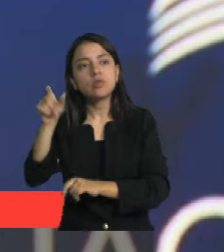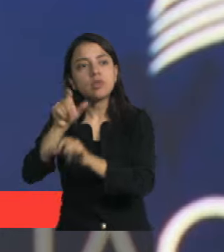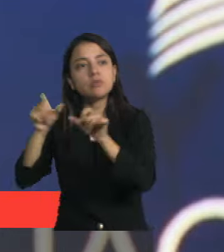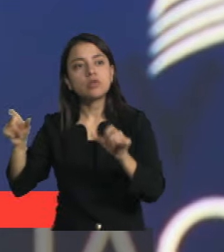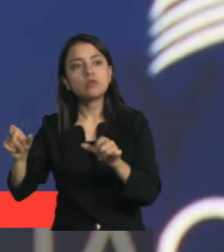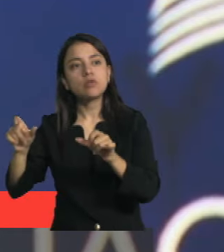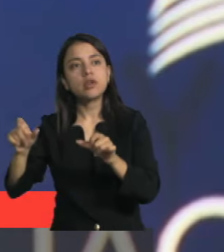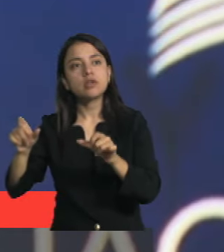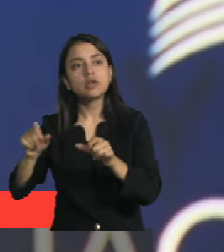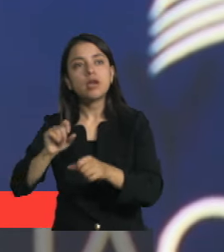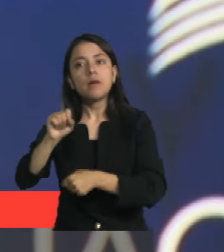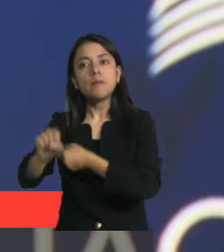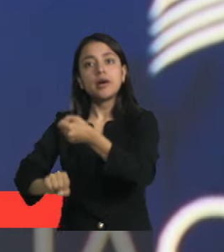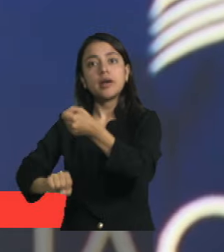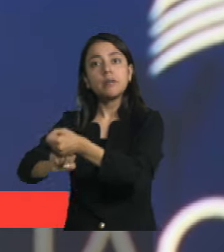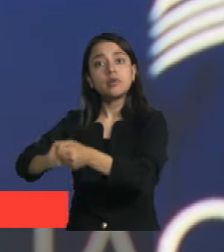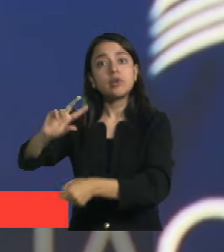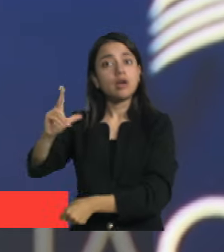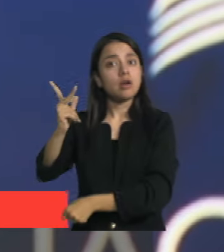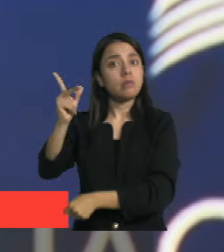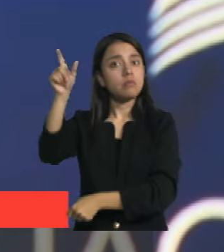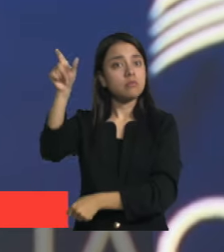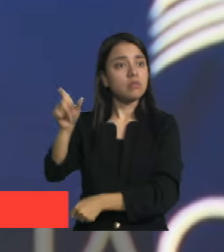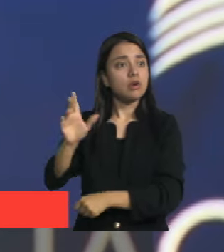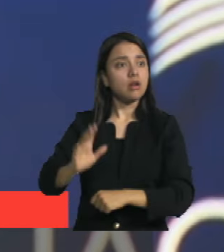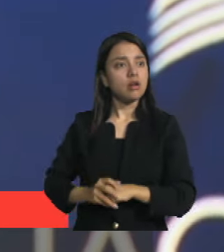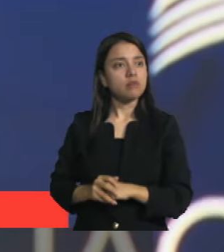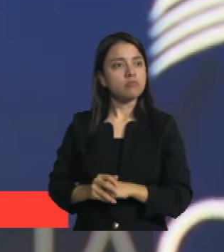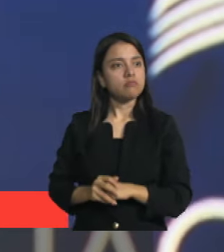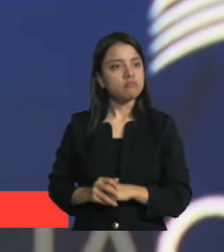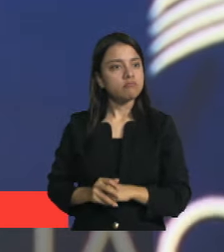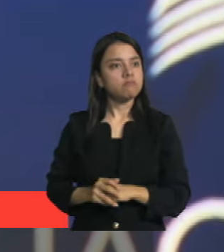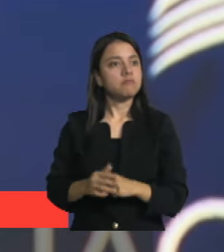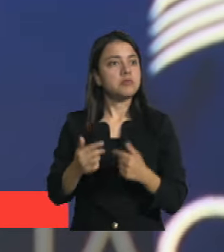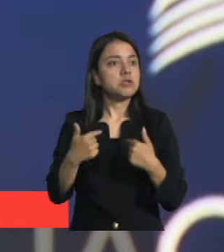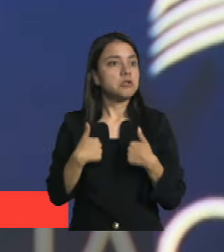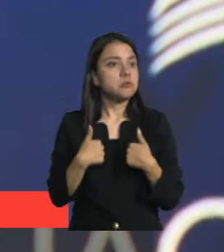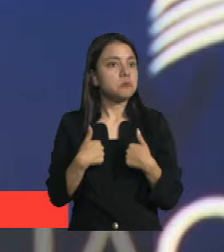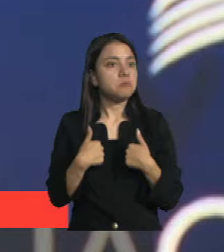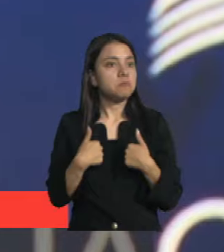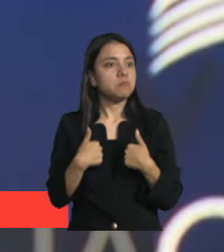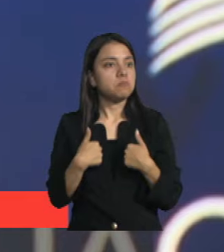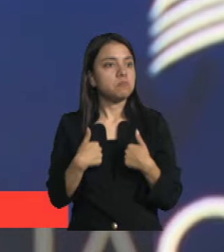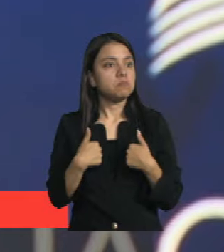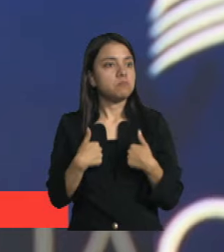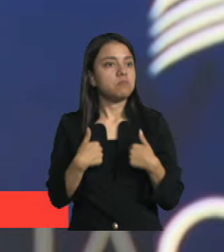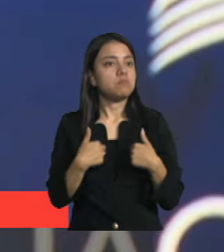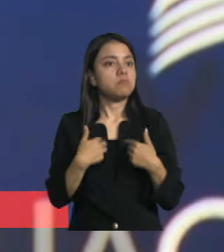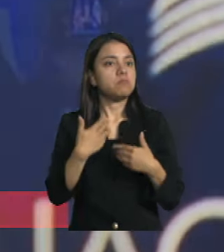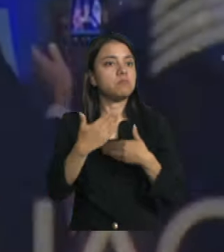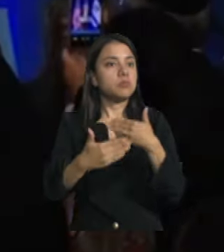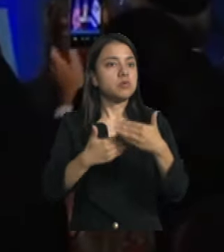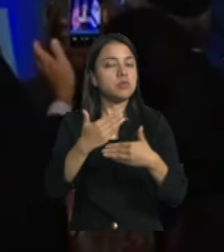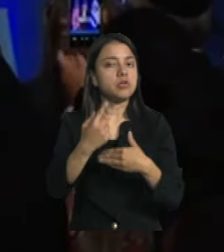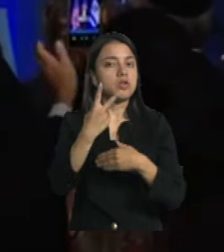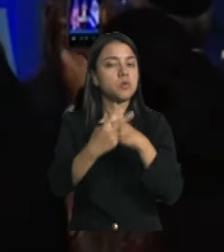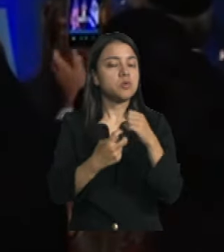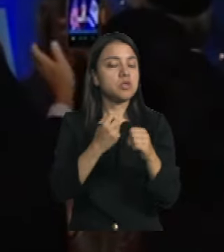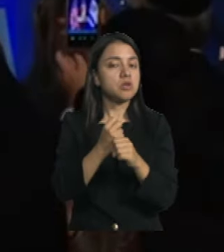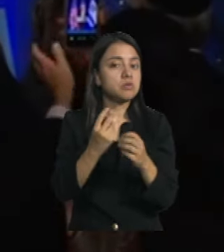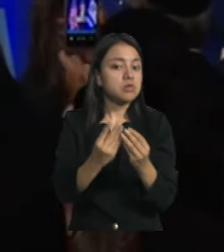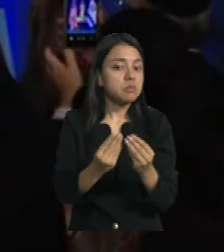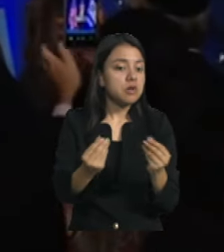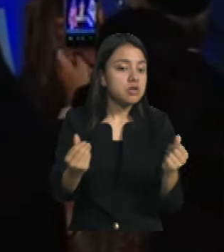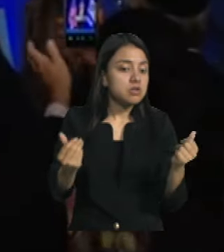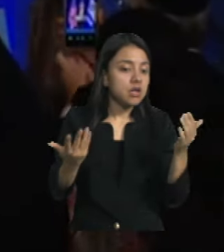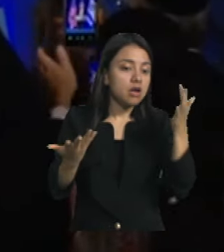enemy. Israel, in my opinion, will cease to exist within 2 years, and I believe I'm 100% right. El republicano